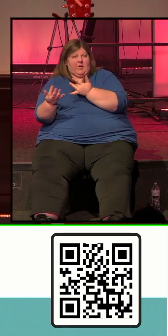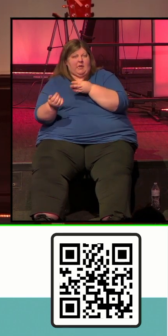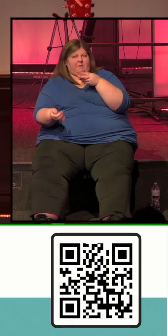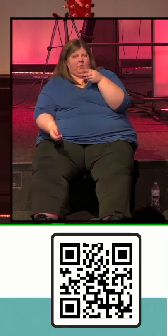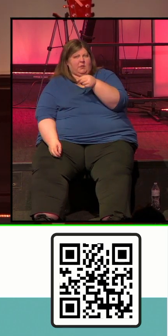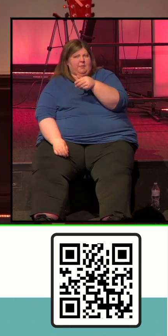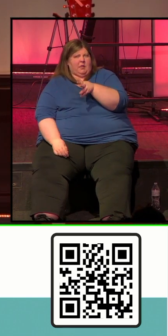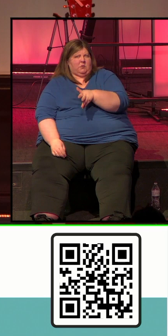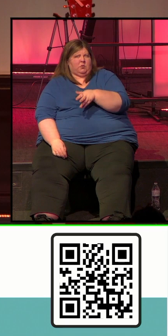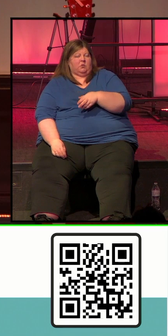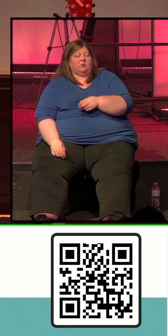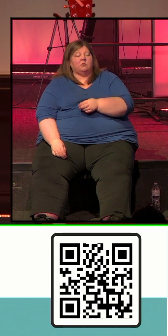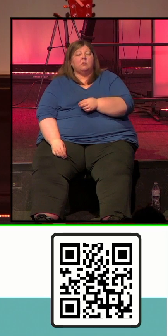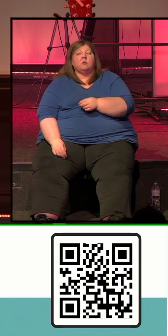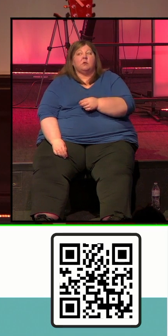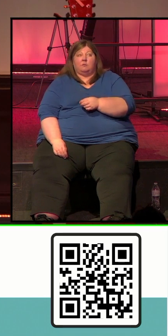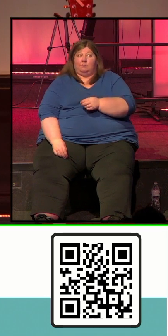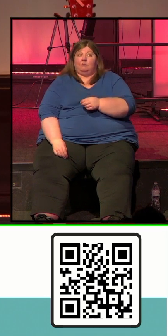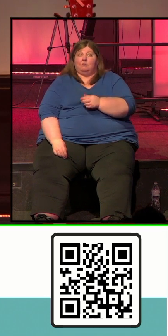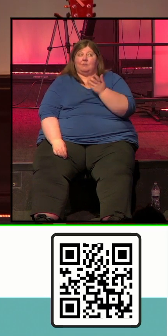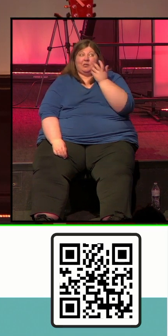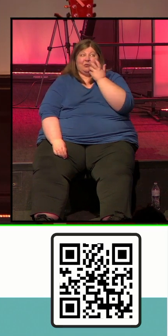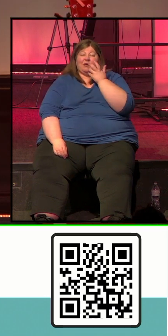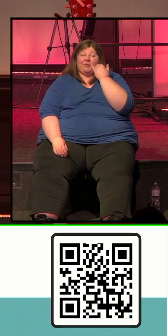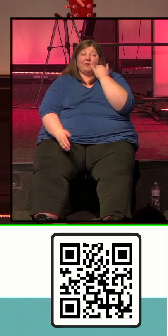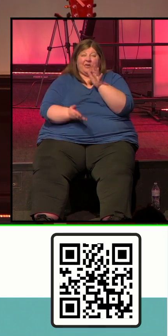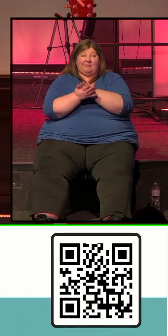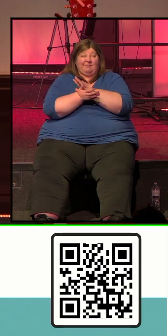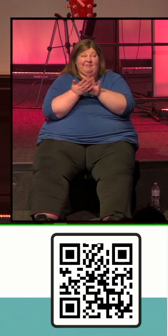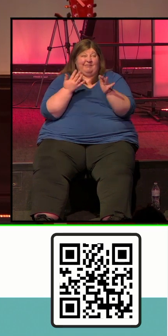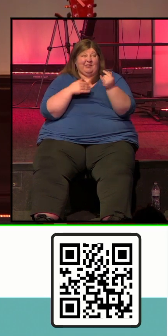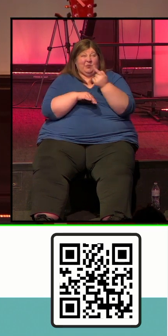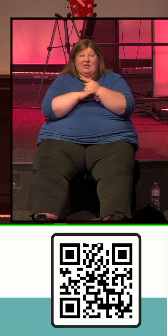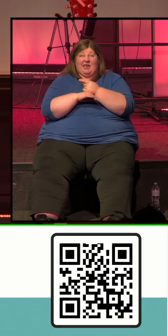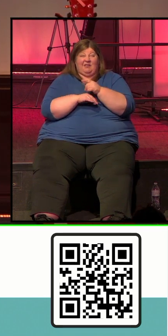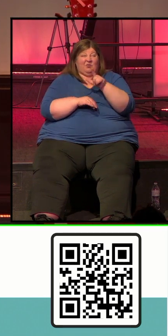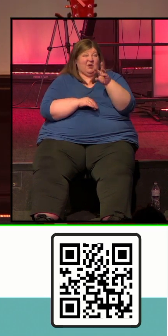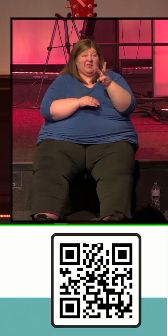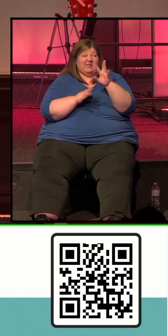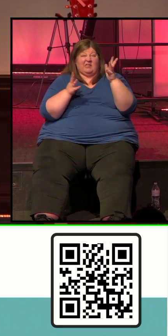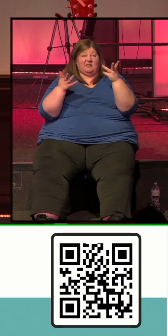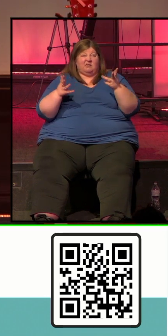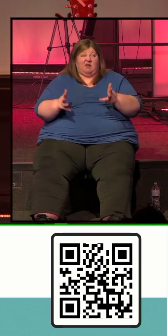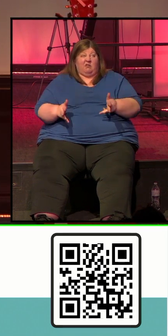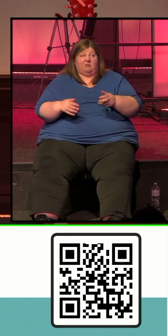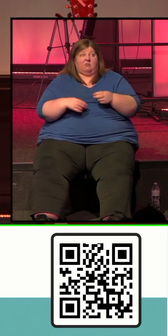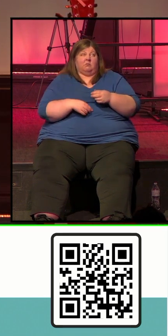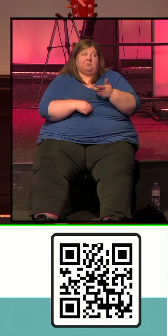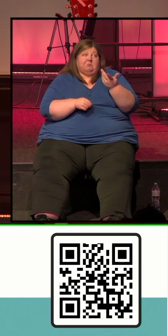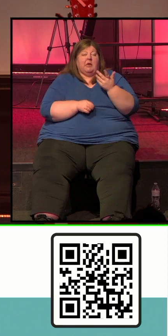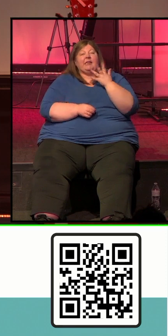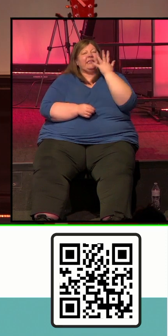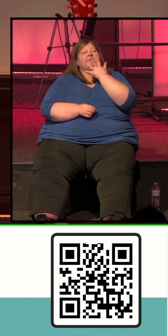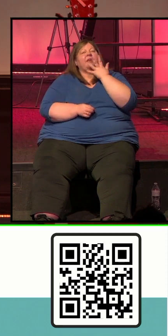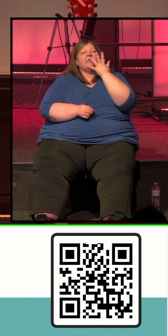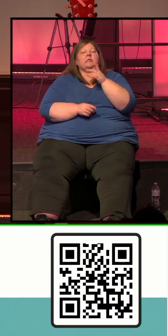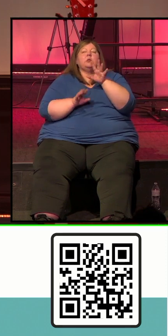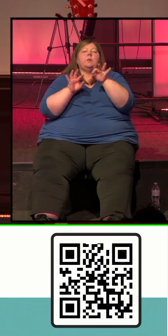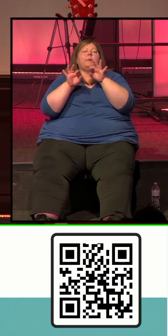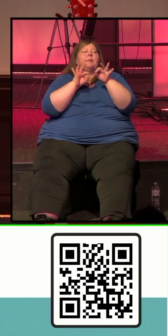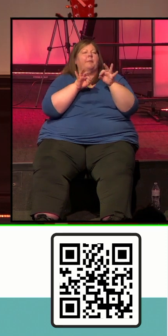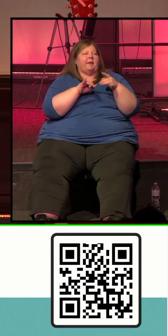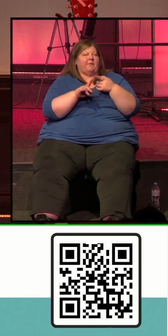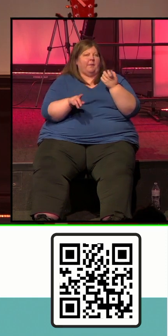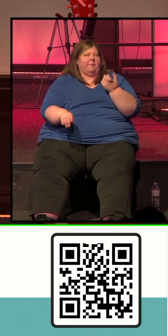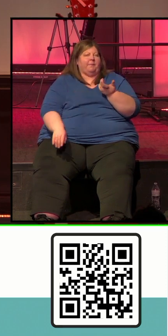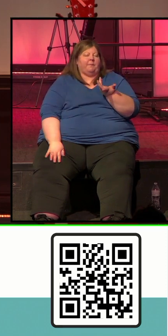sponsor. And that would just be an incredible thing if we could just take care of that today and just get all the 26 of those kids, at least faces of us to choose from as